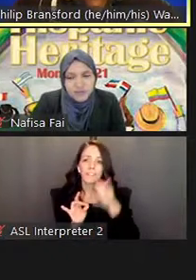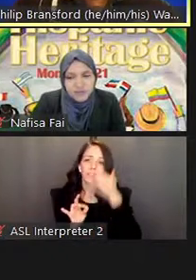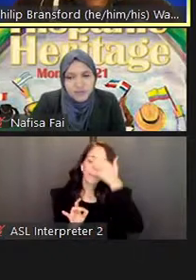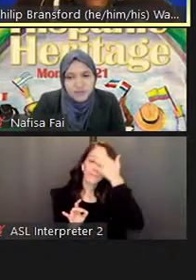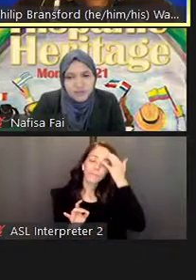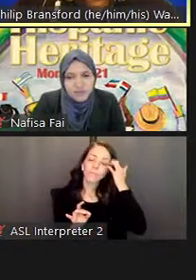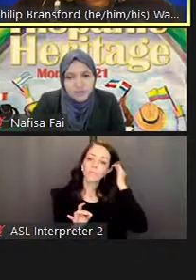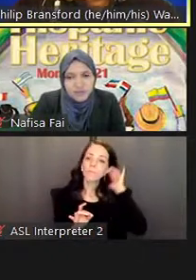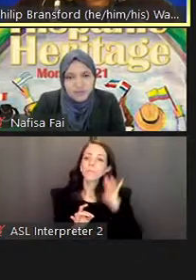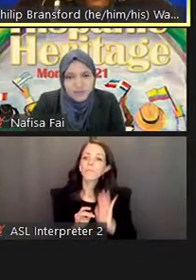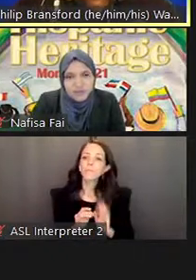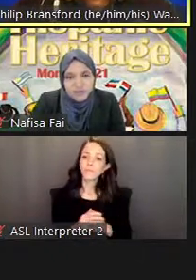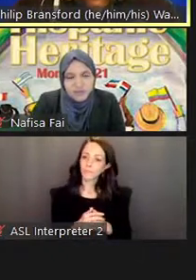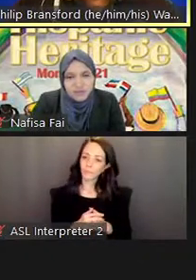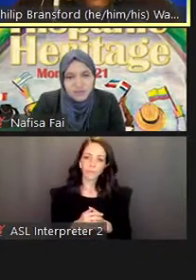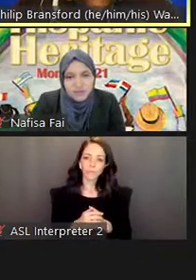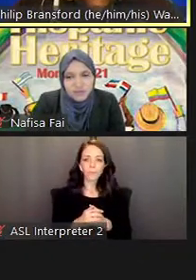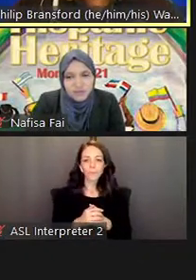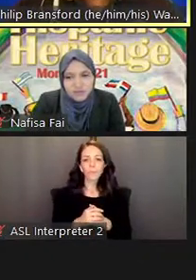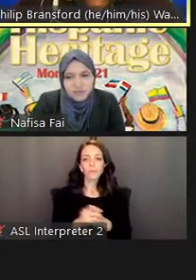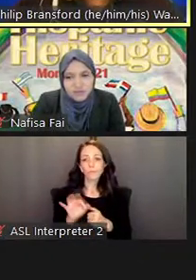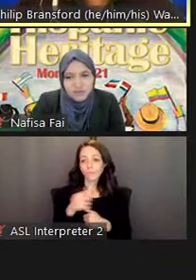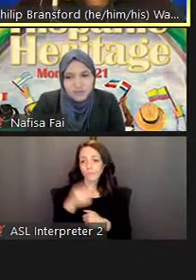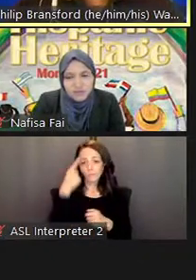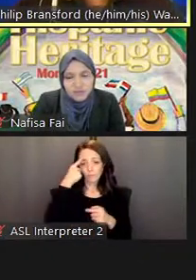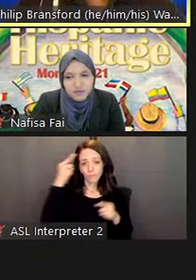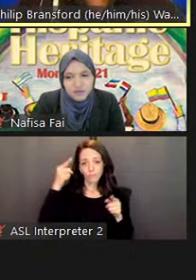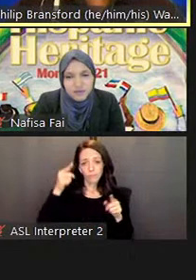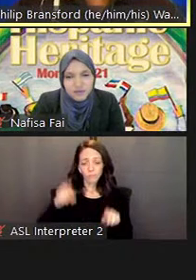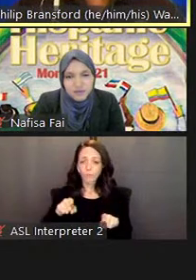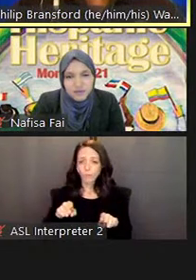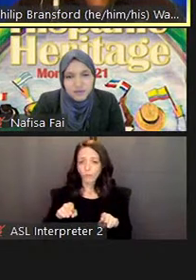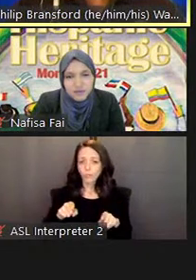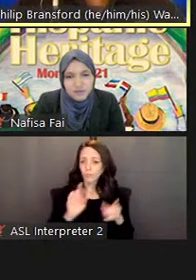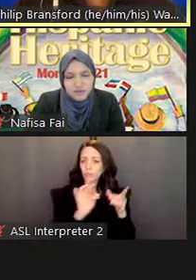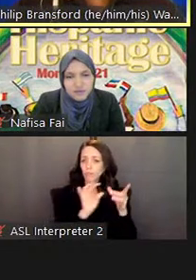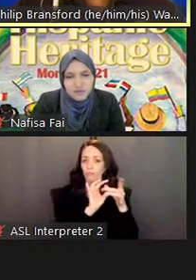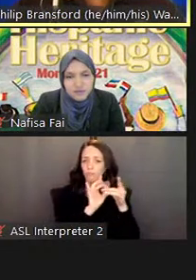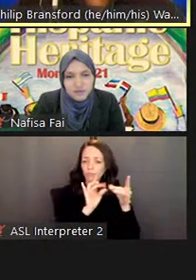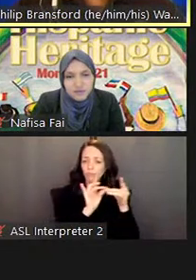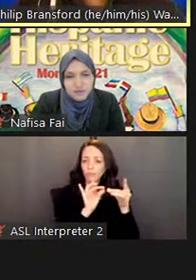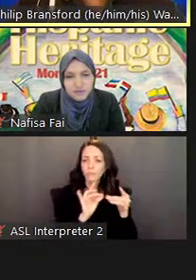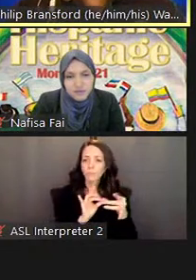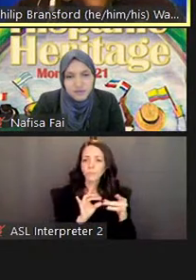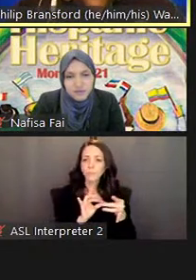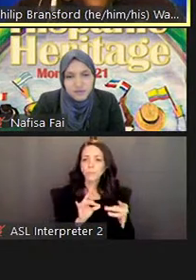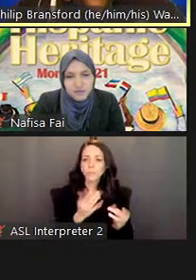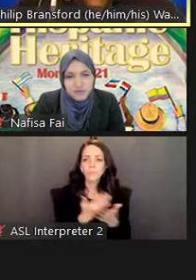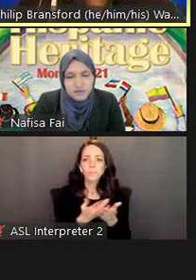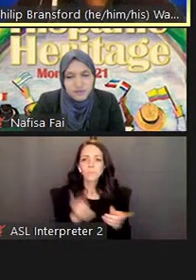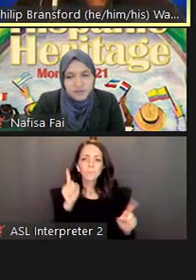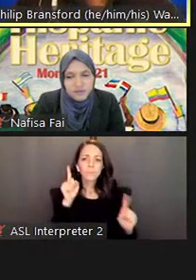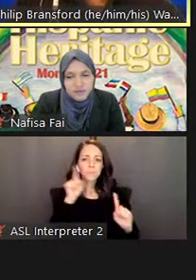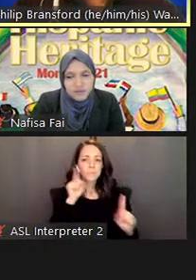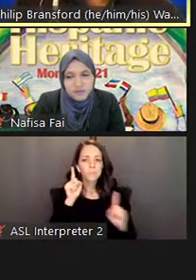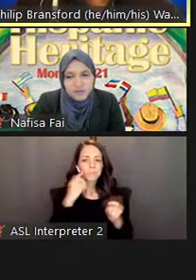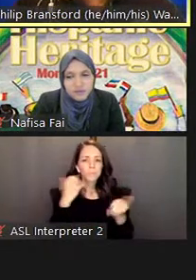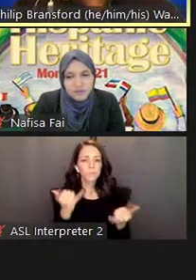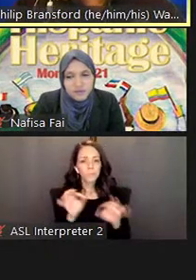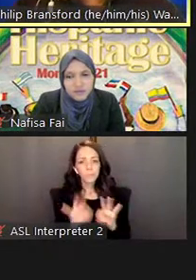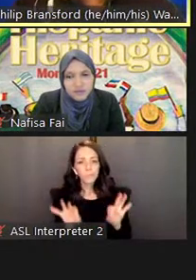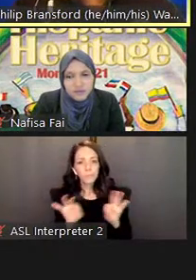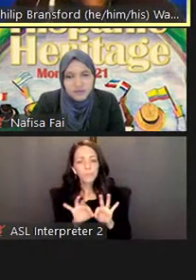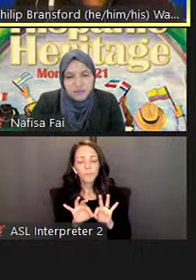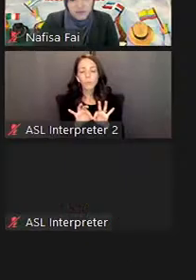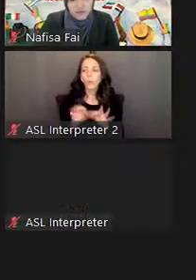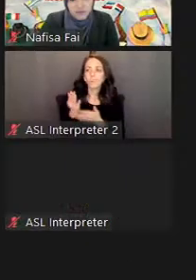do, should you agree to make a few comments of things that you have heard today, things that you didn't